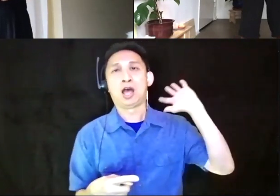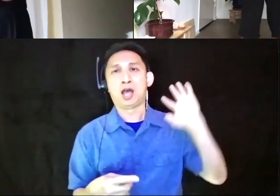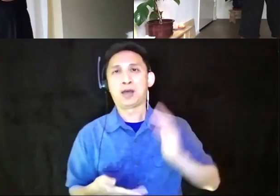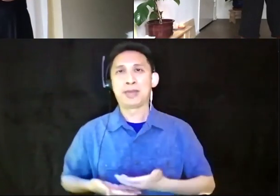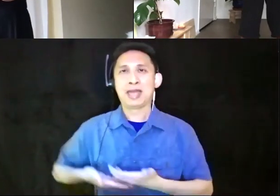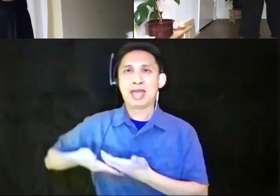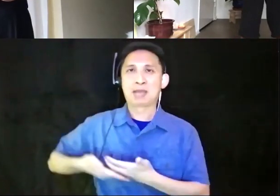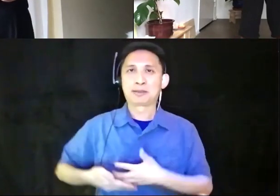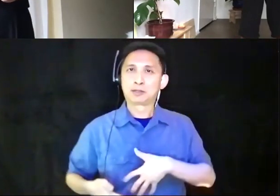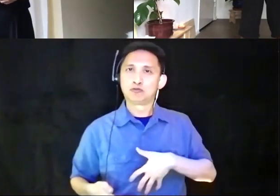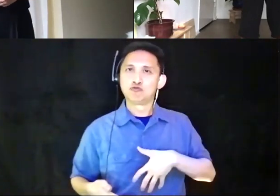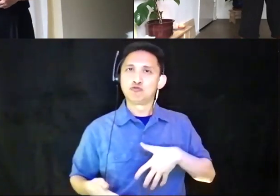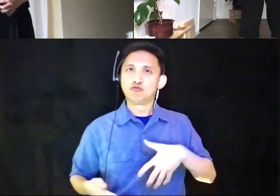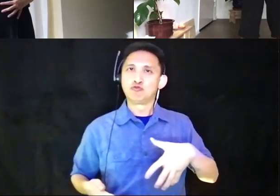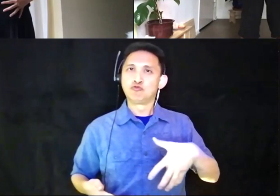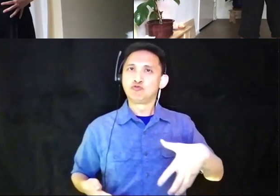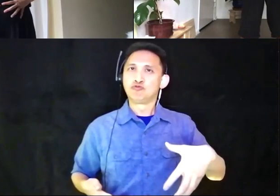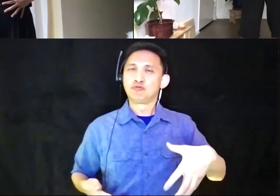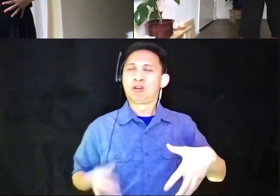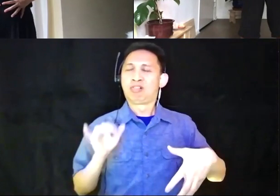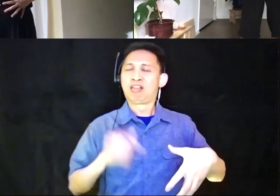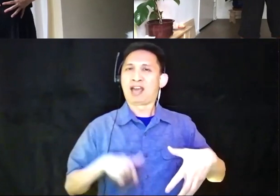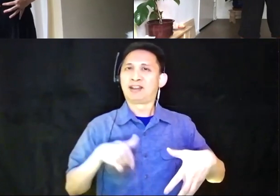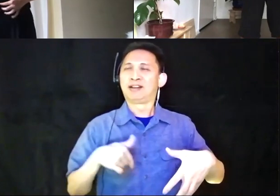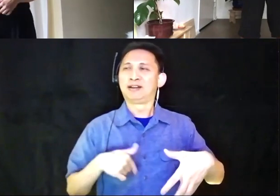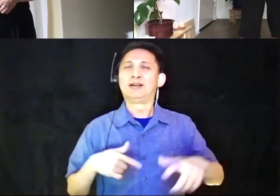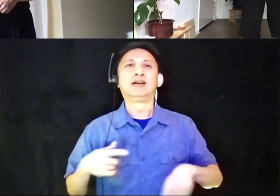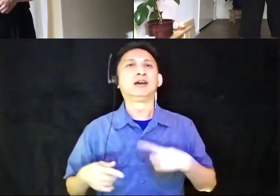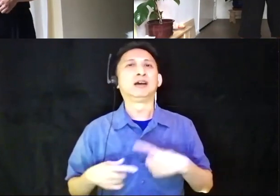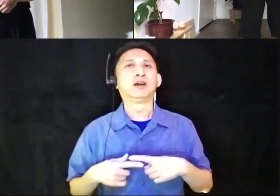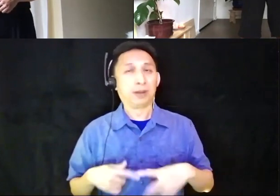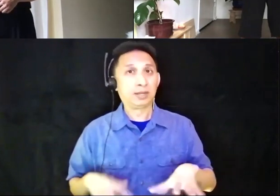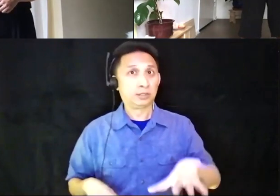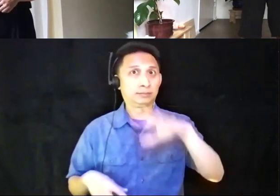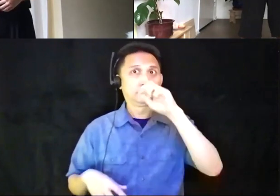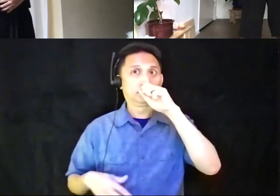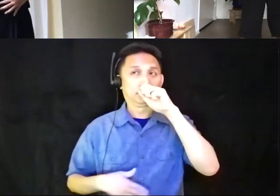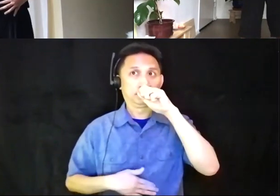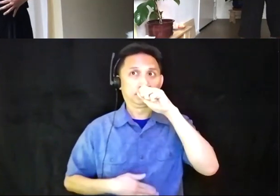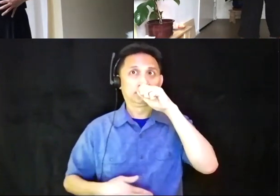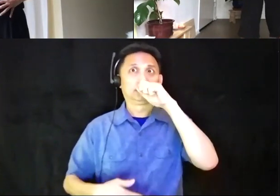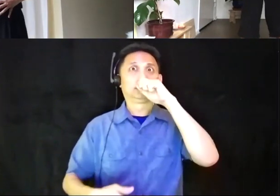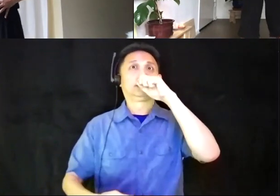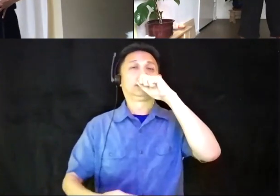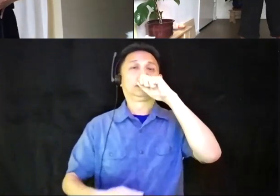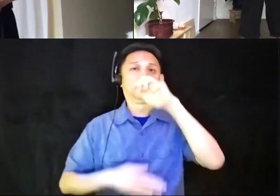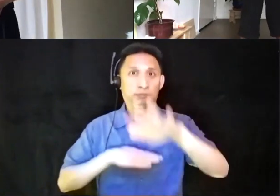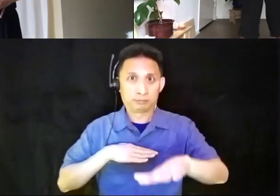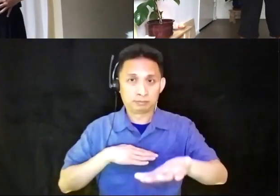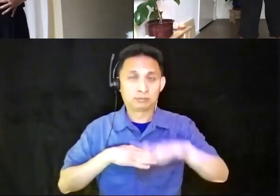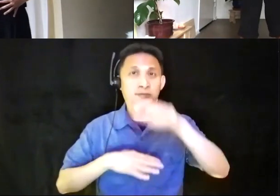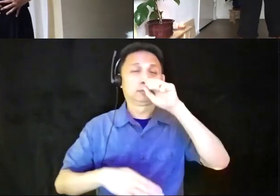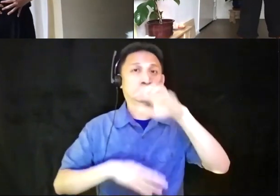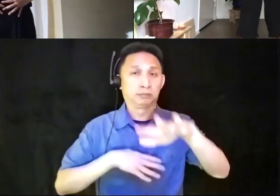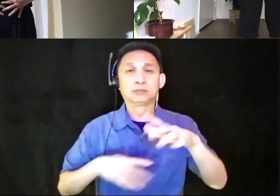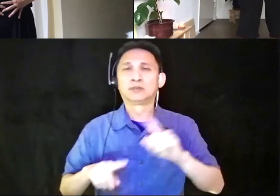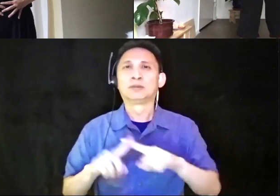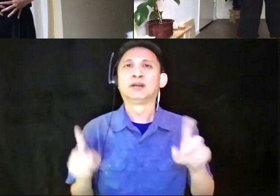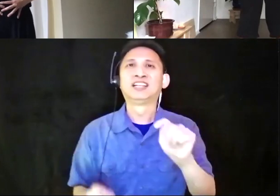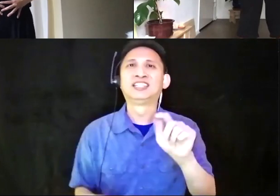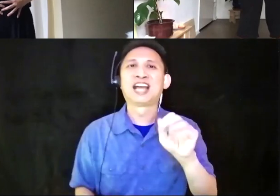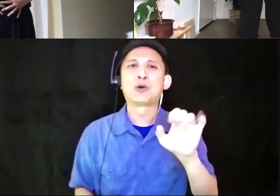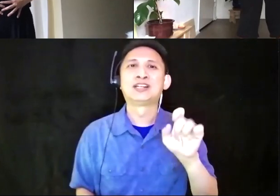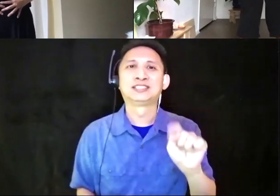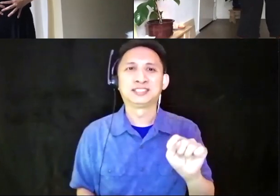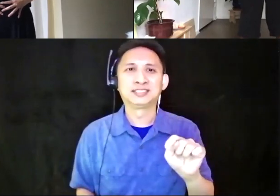you are breathing normally, when you breathe in, your belly fills, and you breathe out, your belly sinks. So with Taoist breath, as you breathe in, you want the